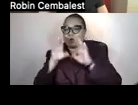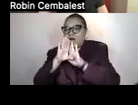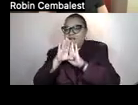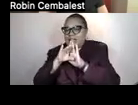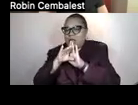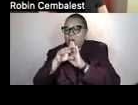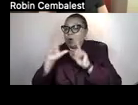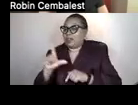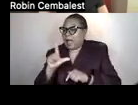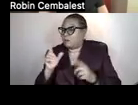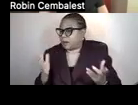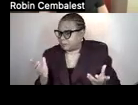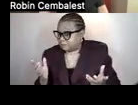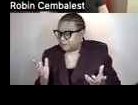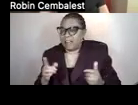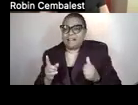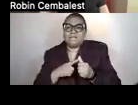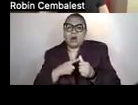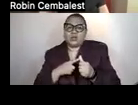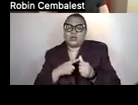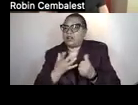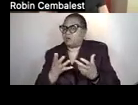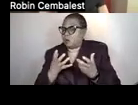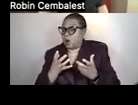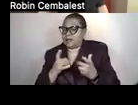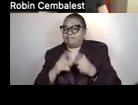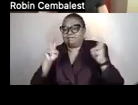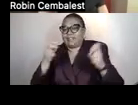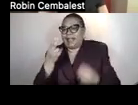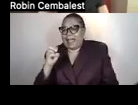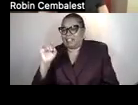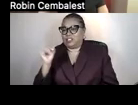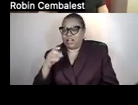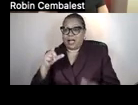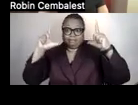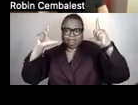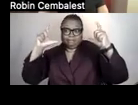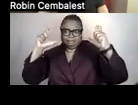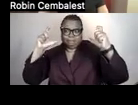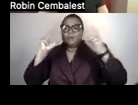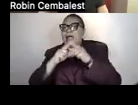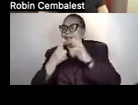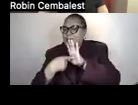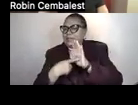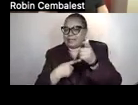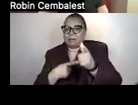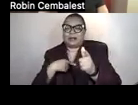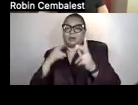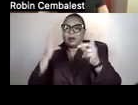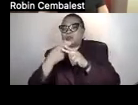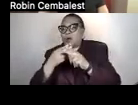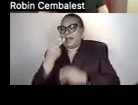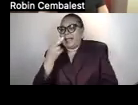video library. So the first thing we want here is a headshot. So here on the right, we have some examples of